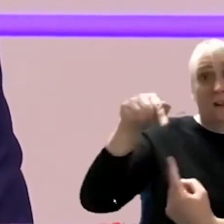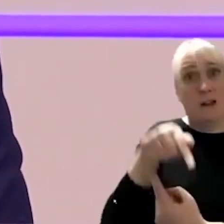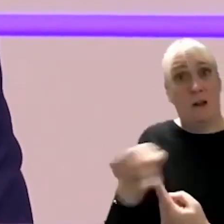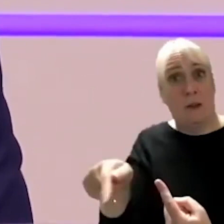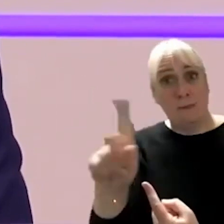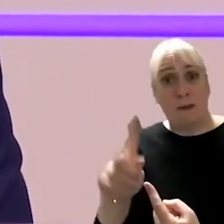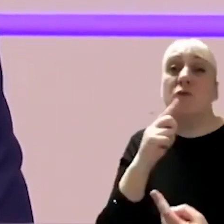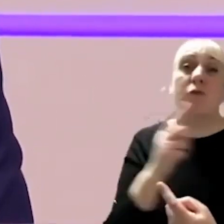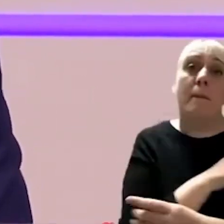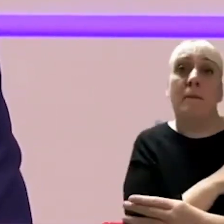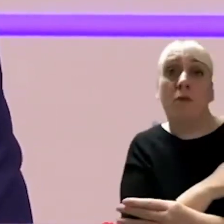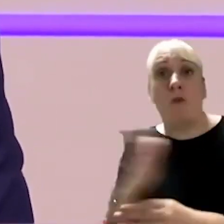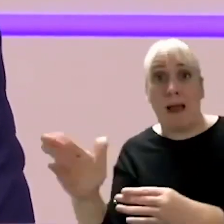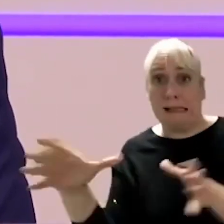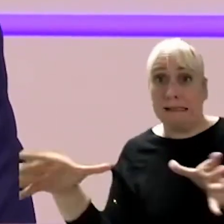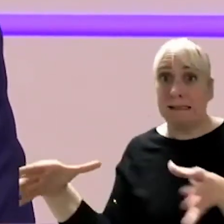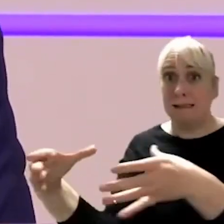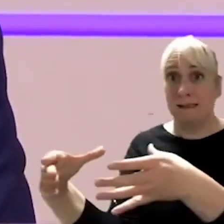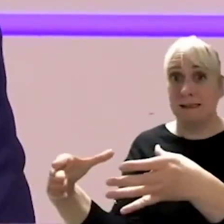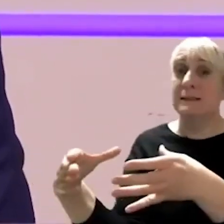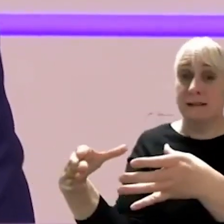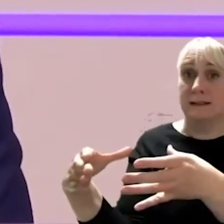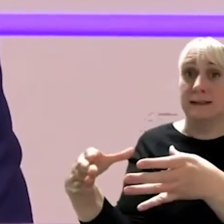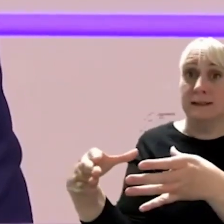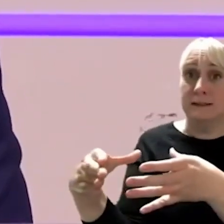Some of those outside are part of the far-right.